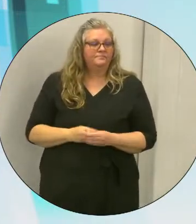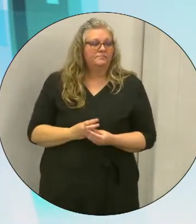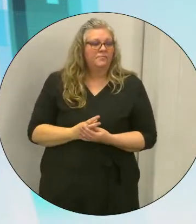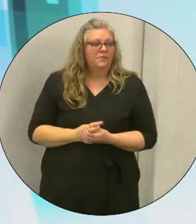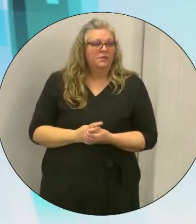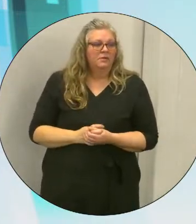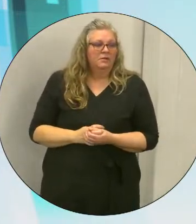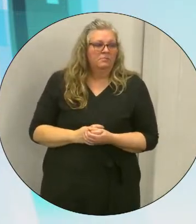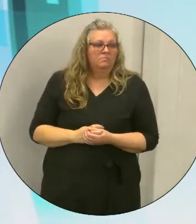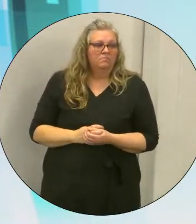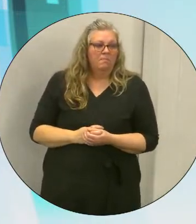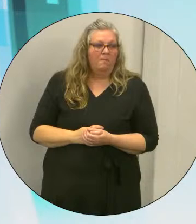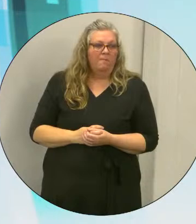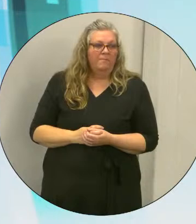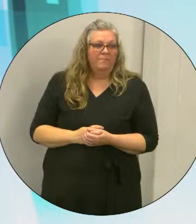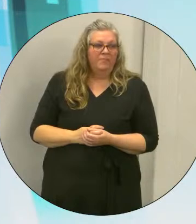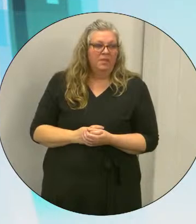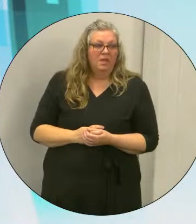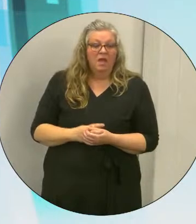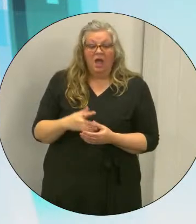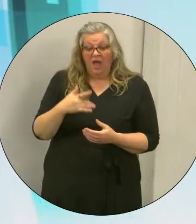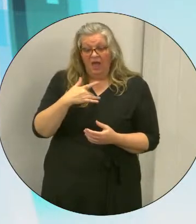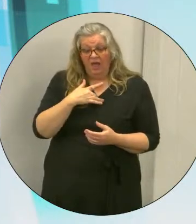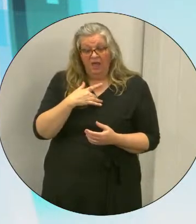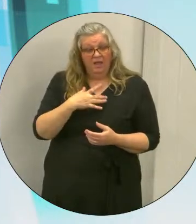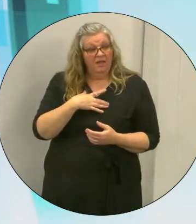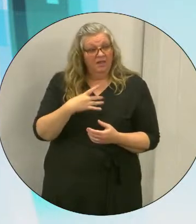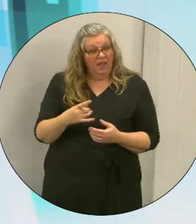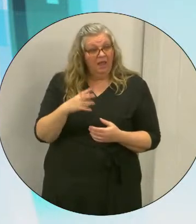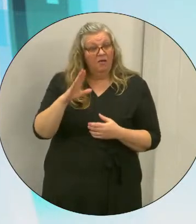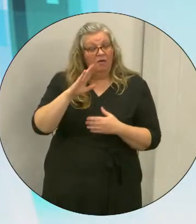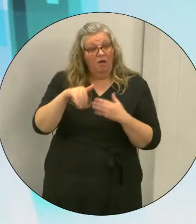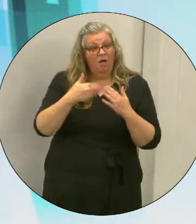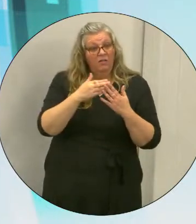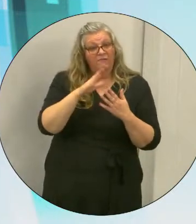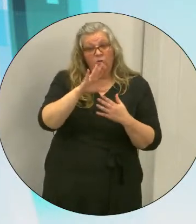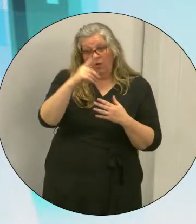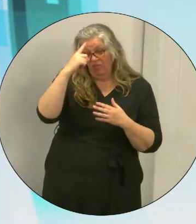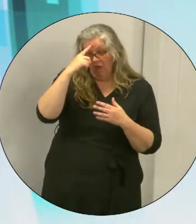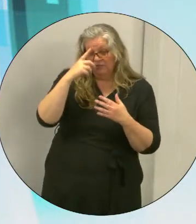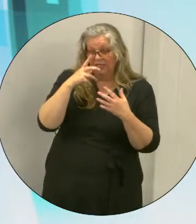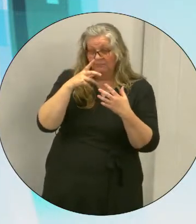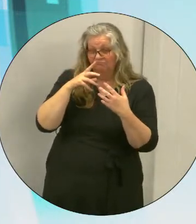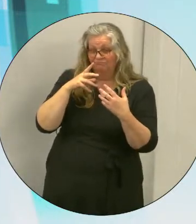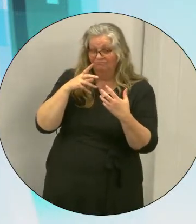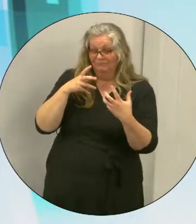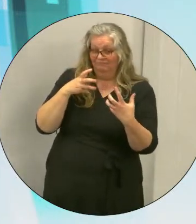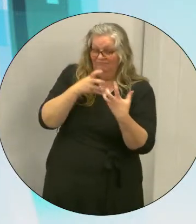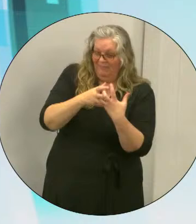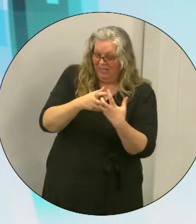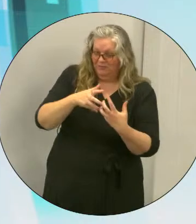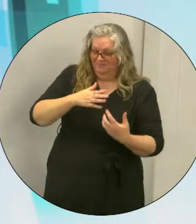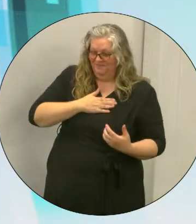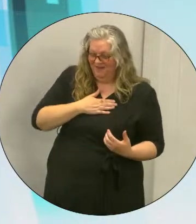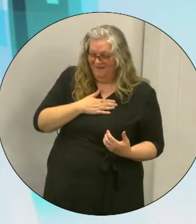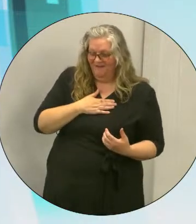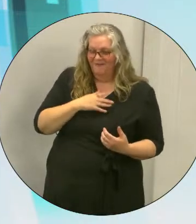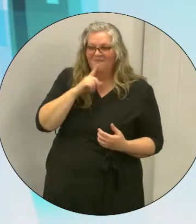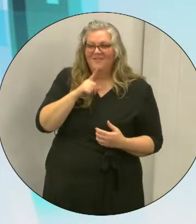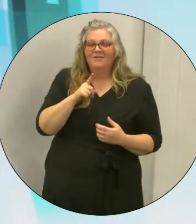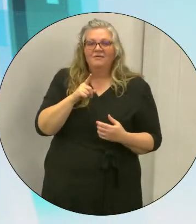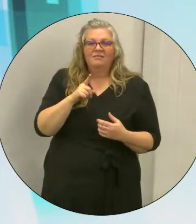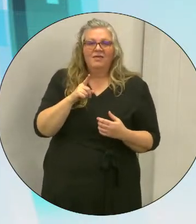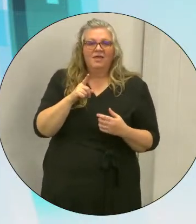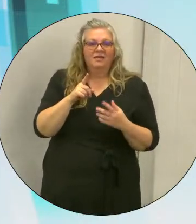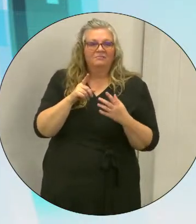I really do like the resonating thoughts that you all shared tonight. That's very meaningful and thoughtful. And